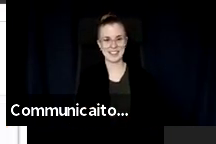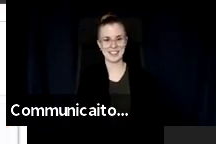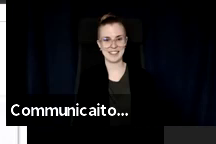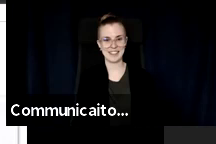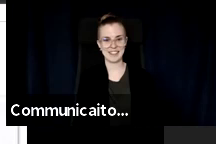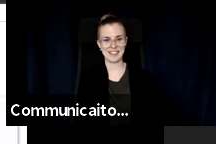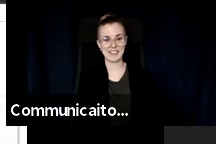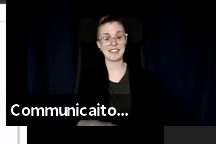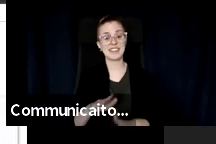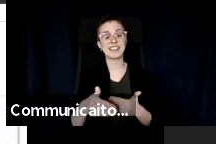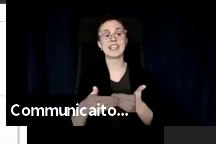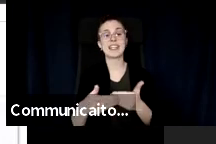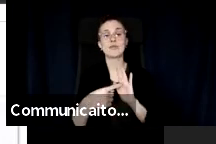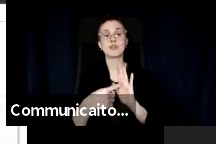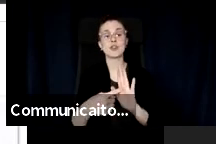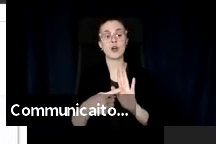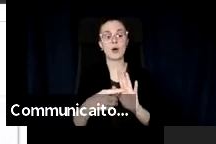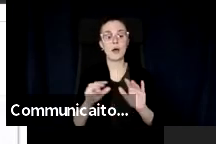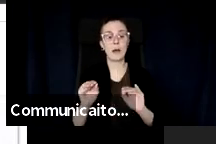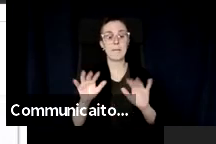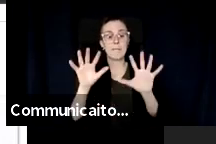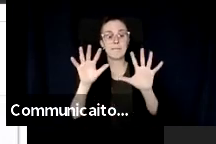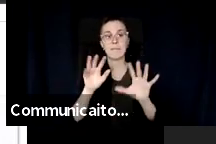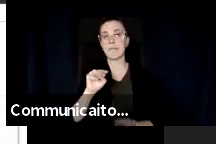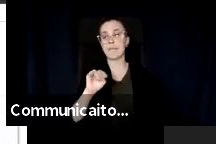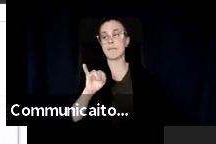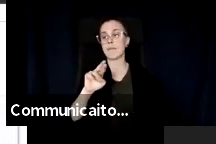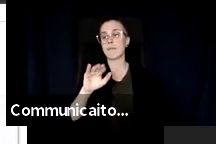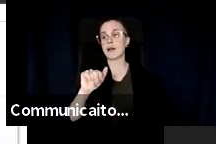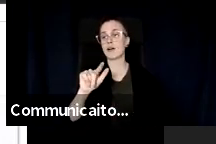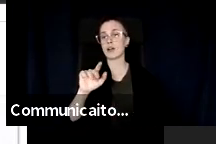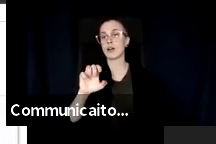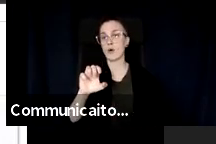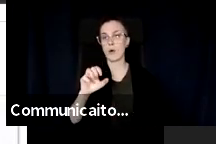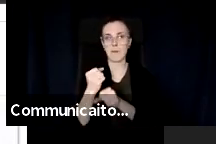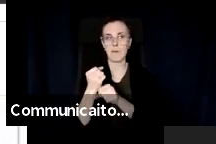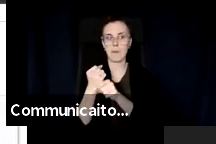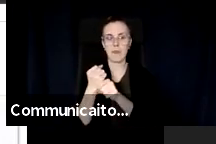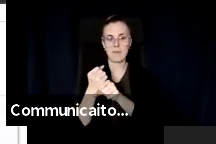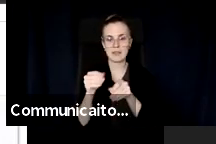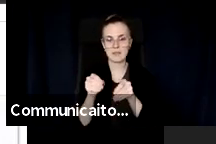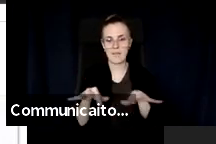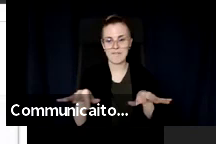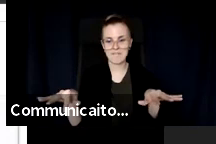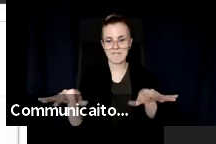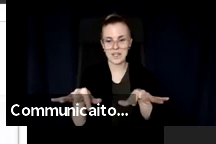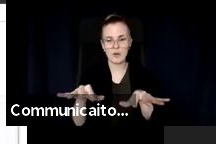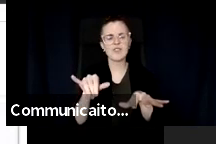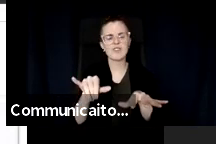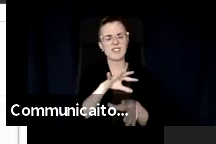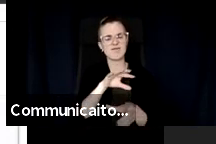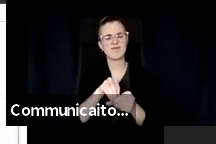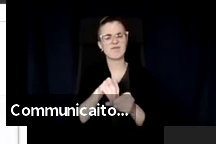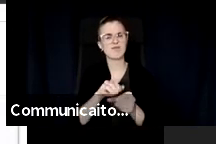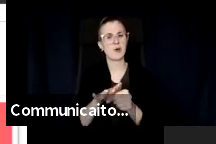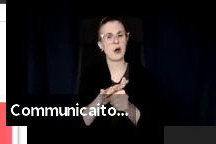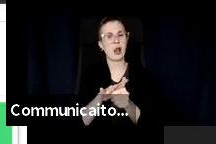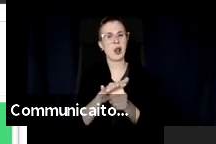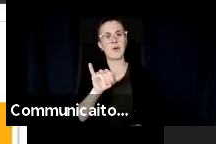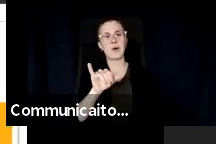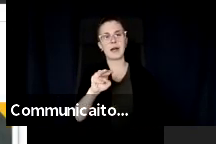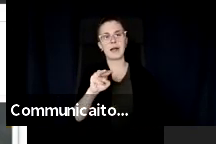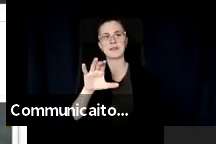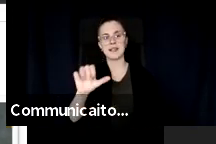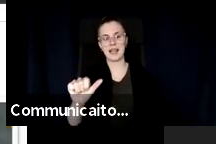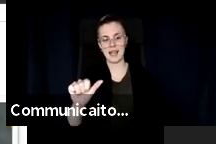Next, we want to show our Miracle League field, where teams participate in baseball through our local YMCA. Here's the story.